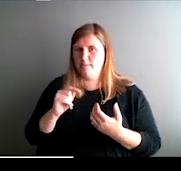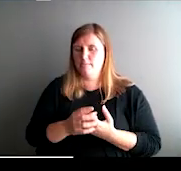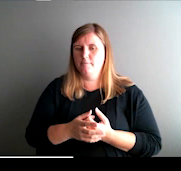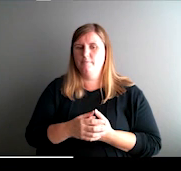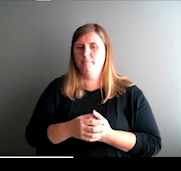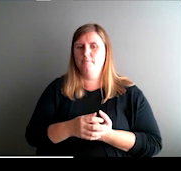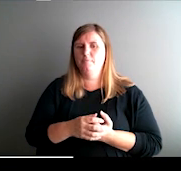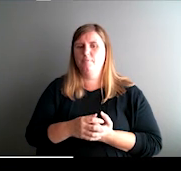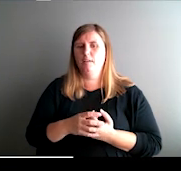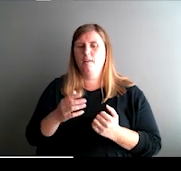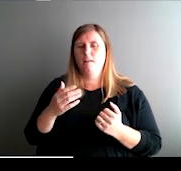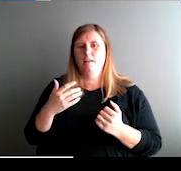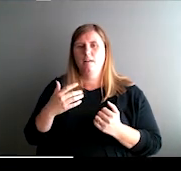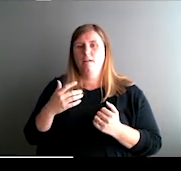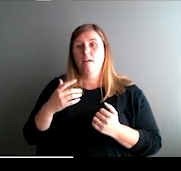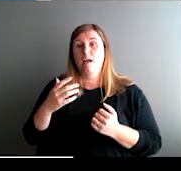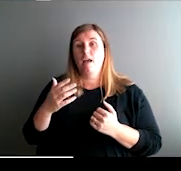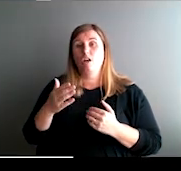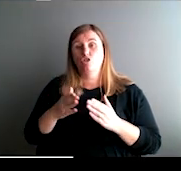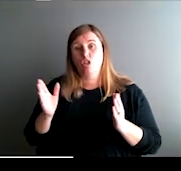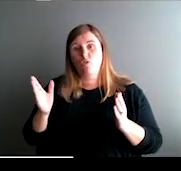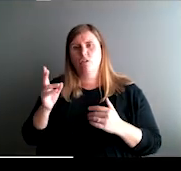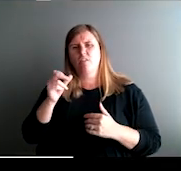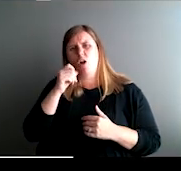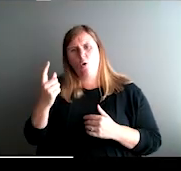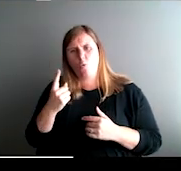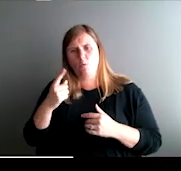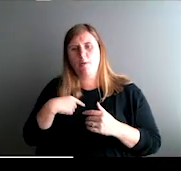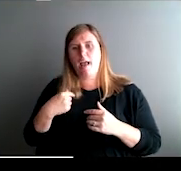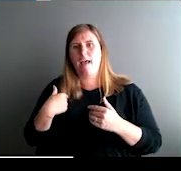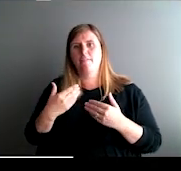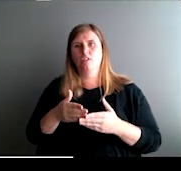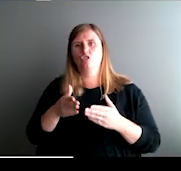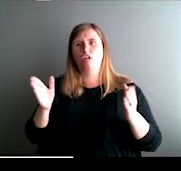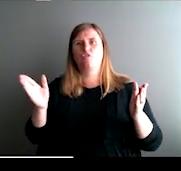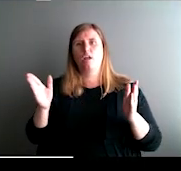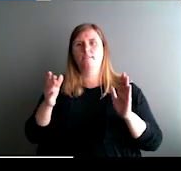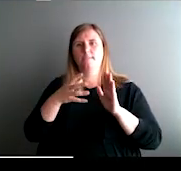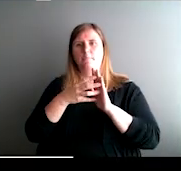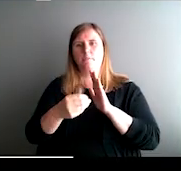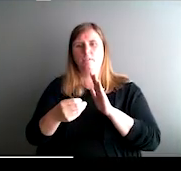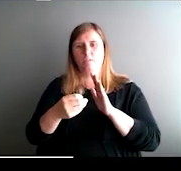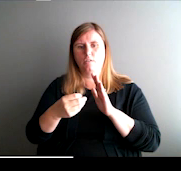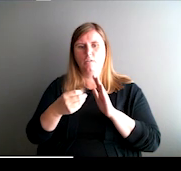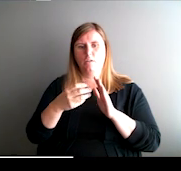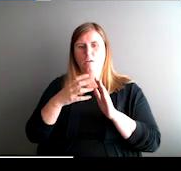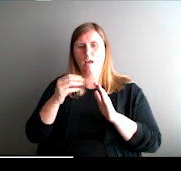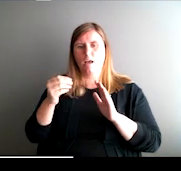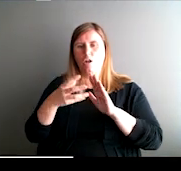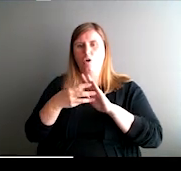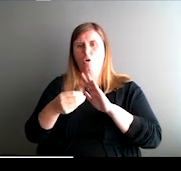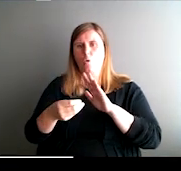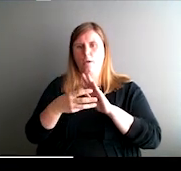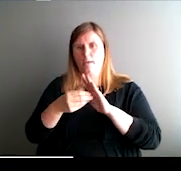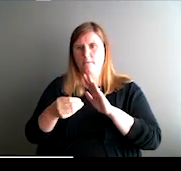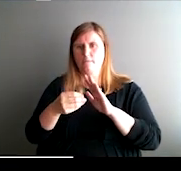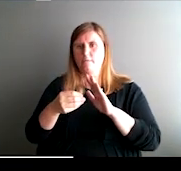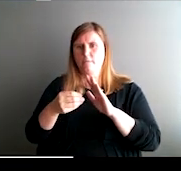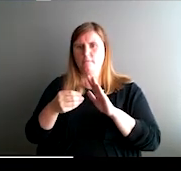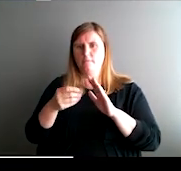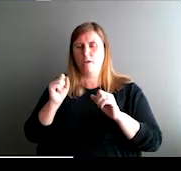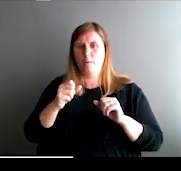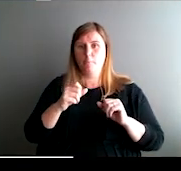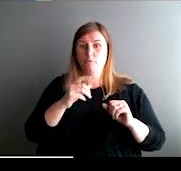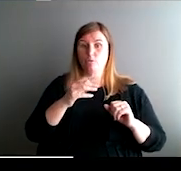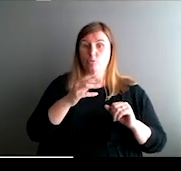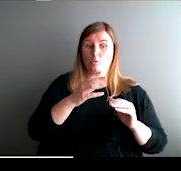And they will generally, not always, but generally have a generalized imitation and echoic repertoire. They're able to imitate